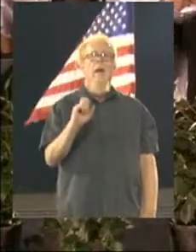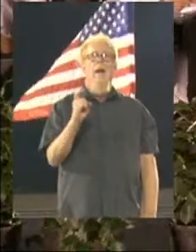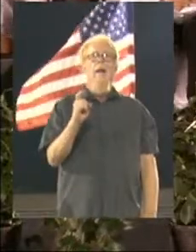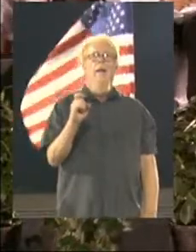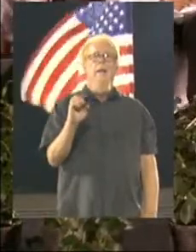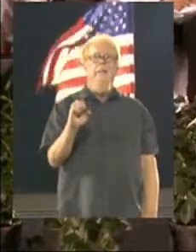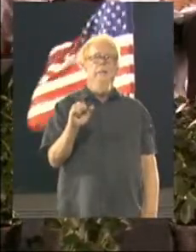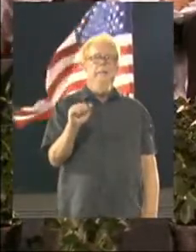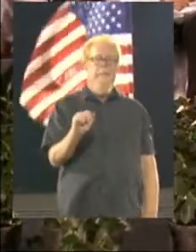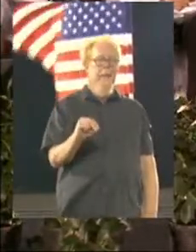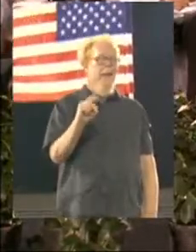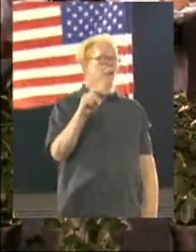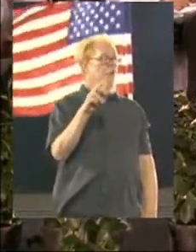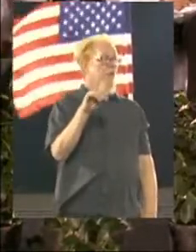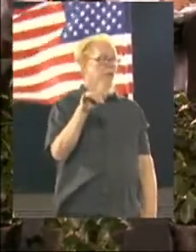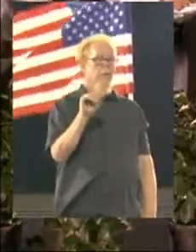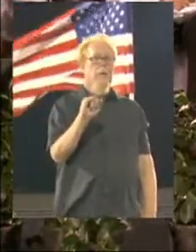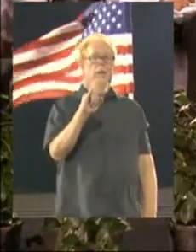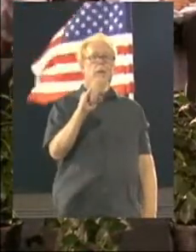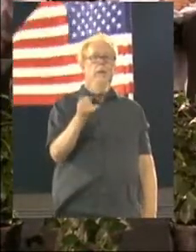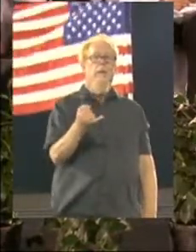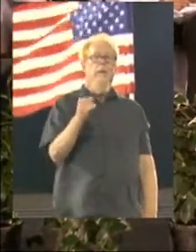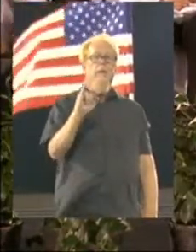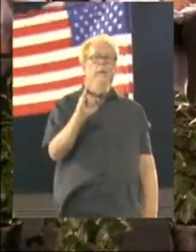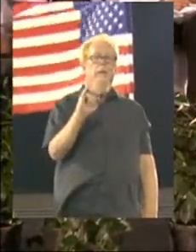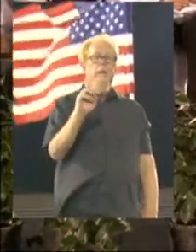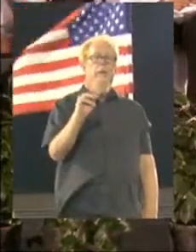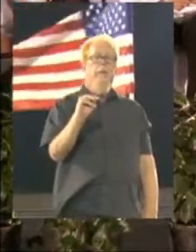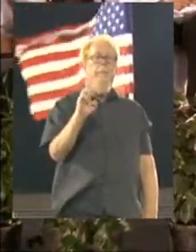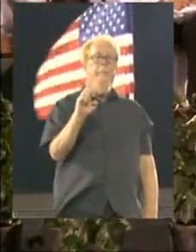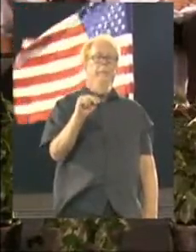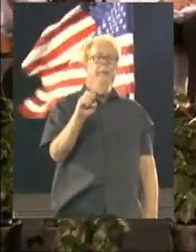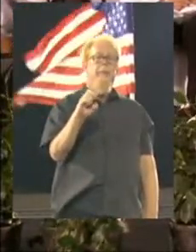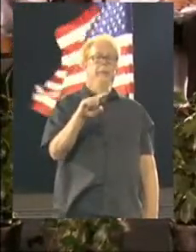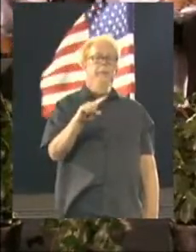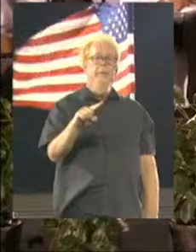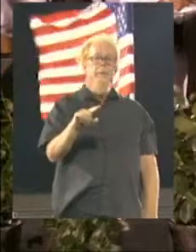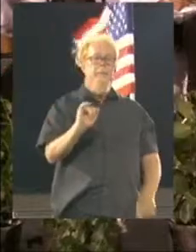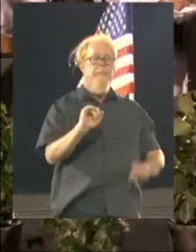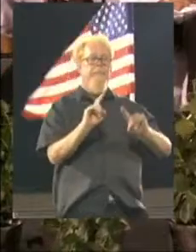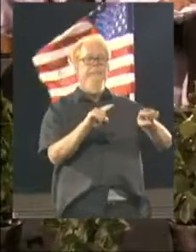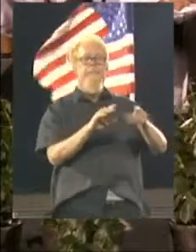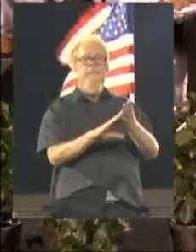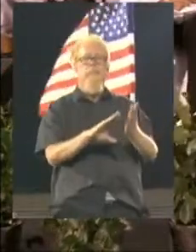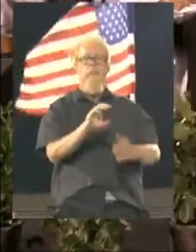Alexandria Aurora Jimenez will be attending San Antonio College.